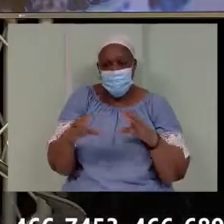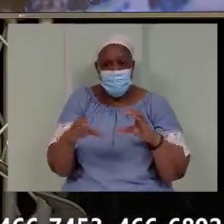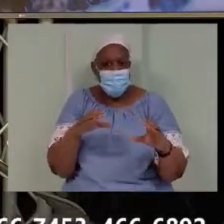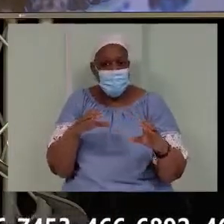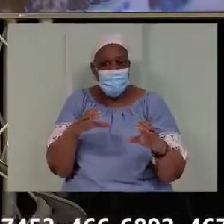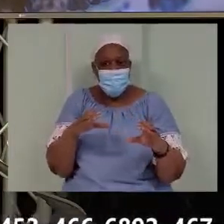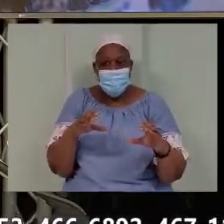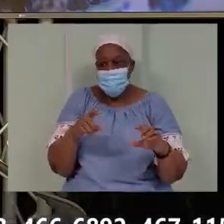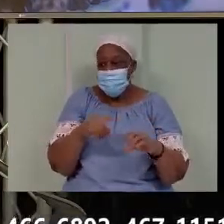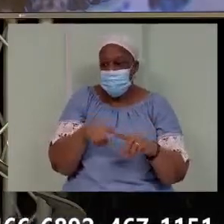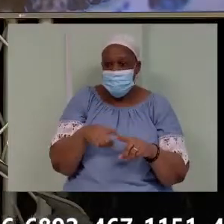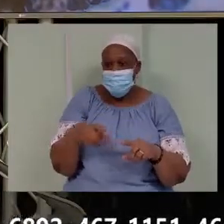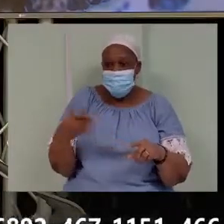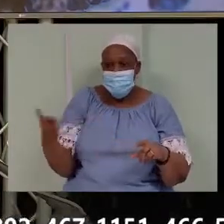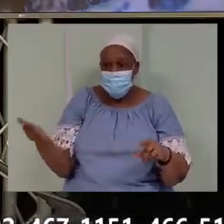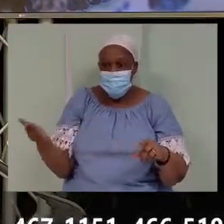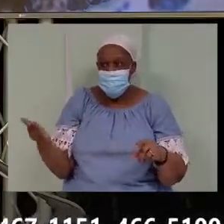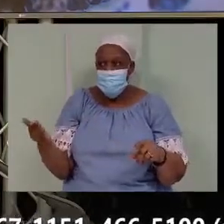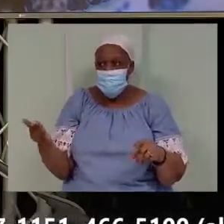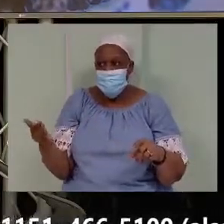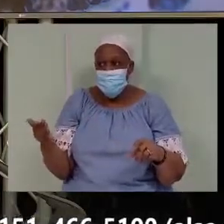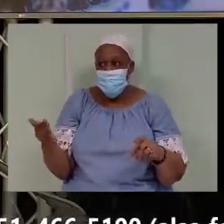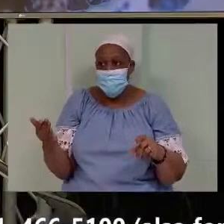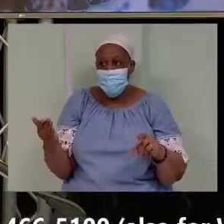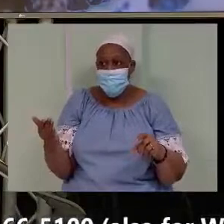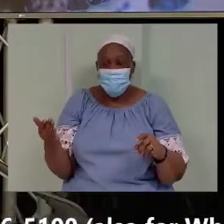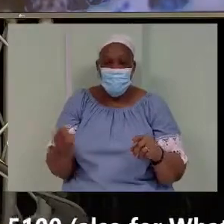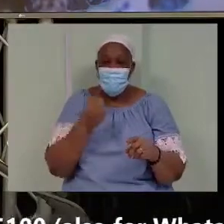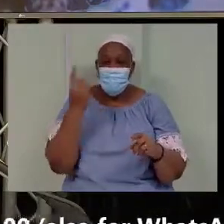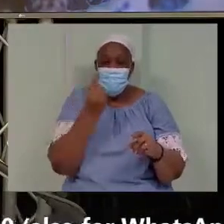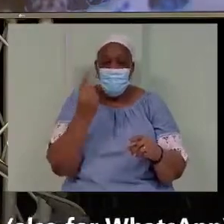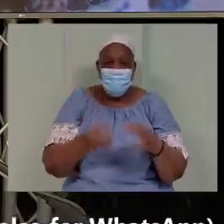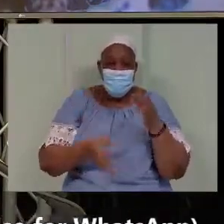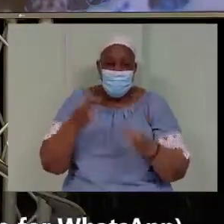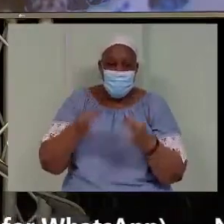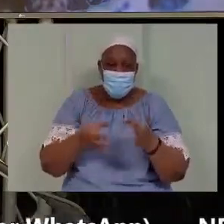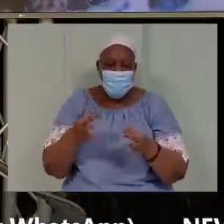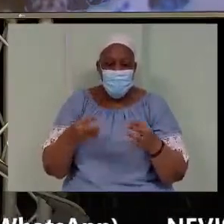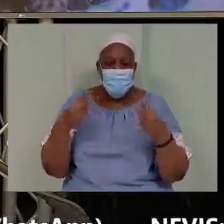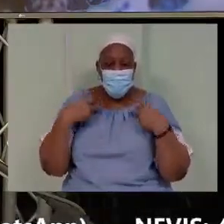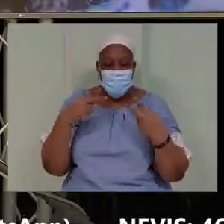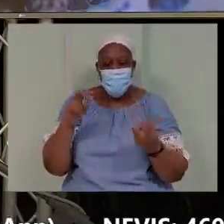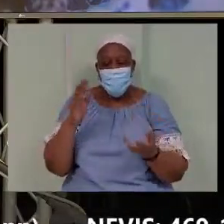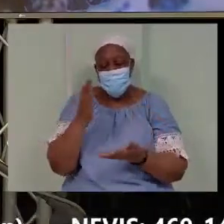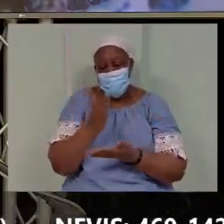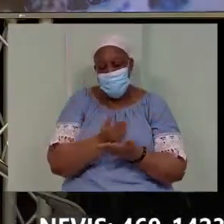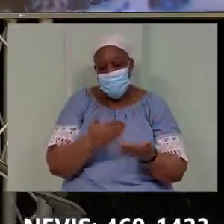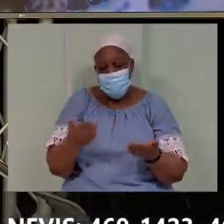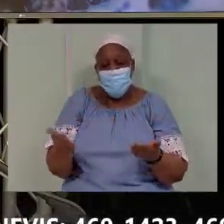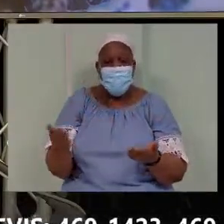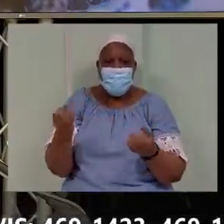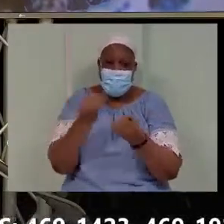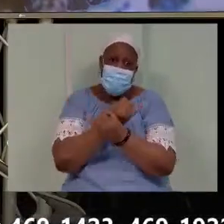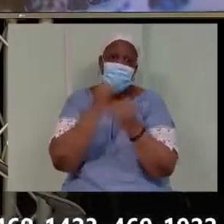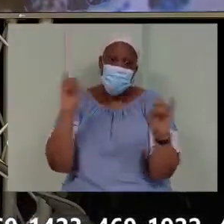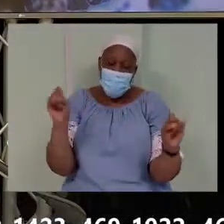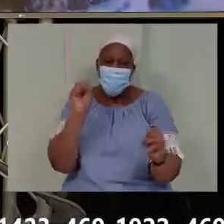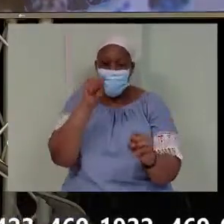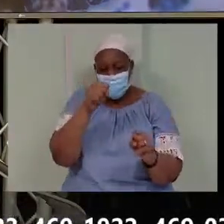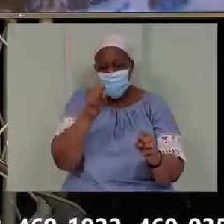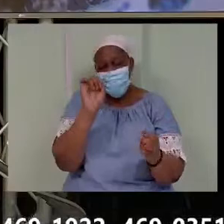extracurricular activity is organized by the Ministry of Education, or in the case of the independence